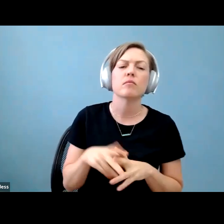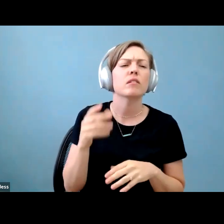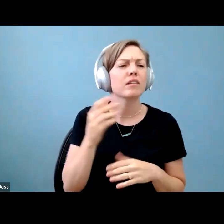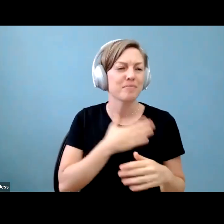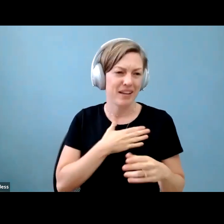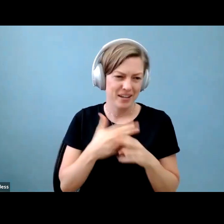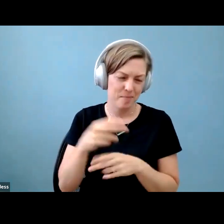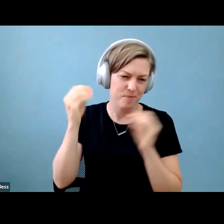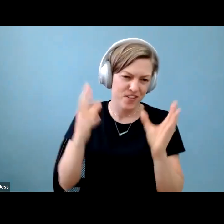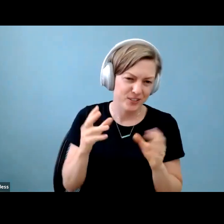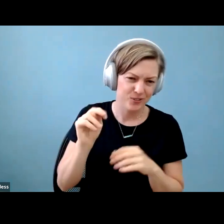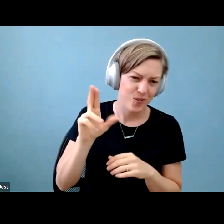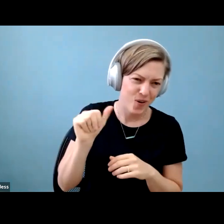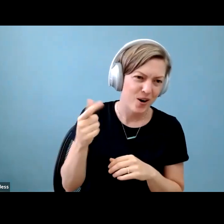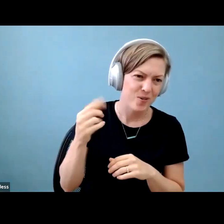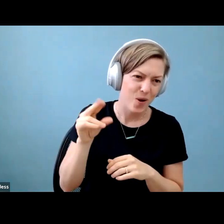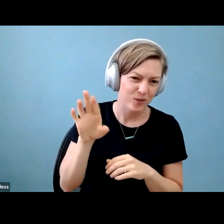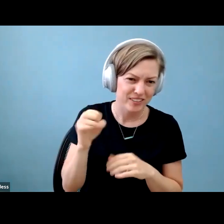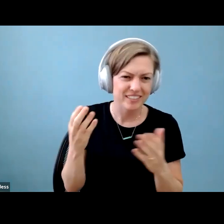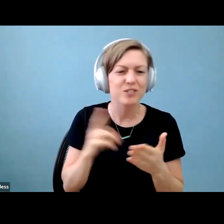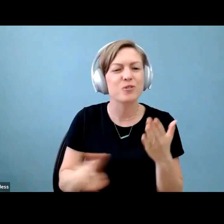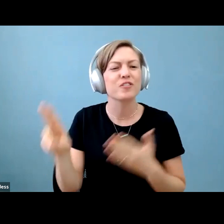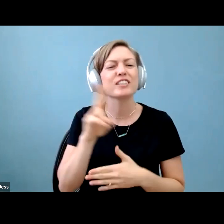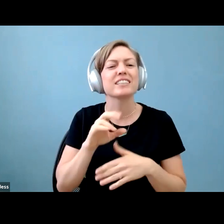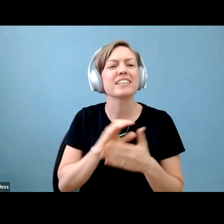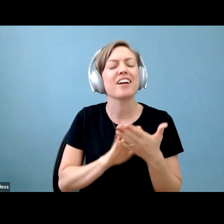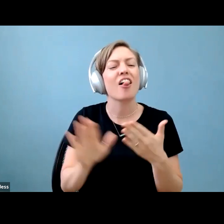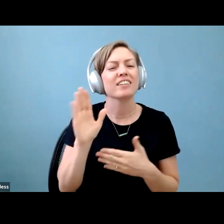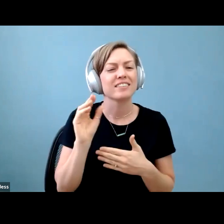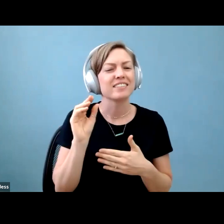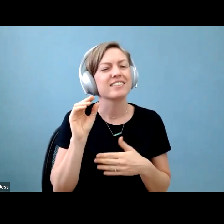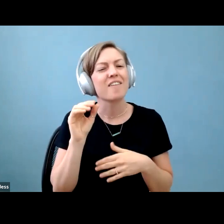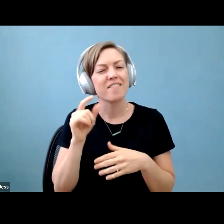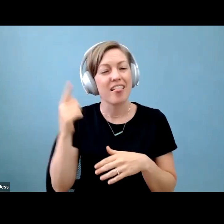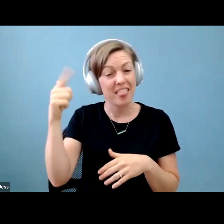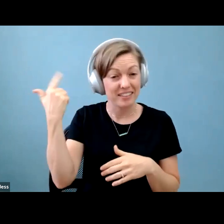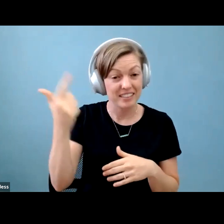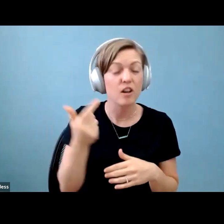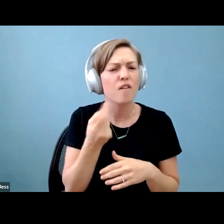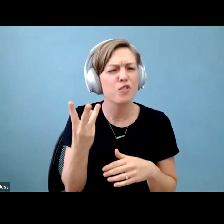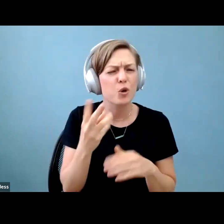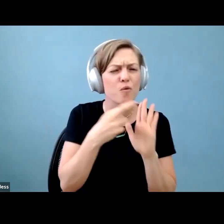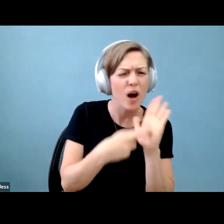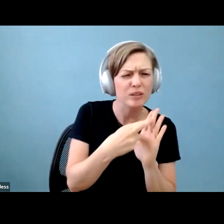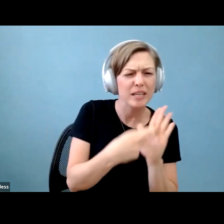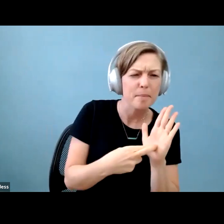name is Professor Nora Gross from University College London, and a few housekeeping issues before we